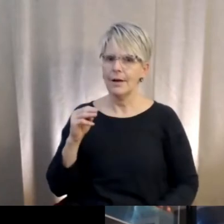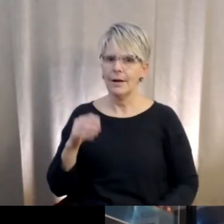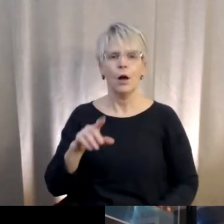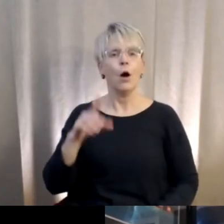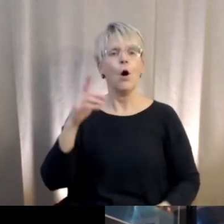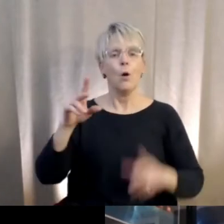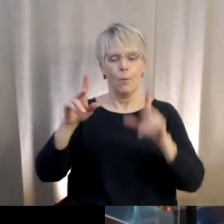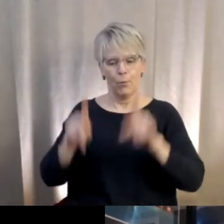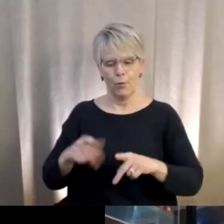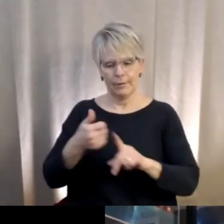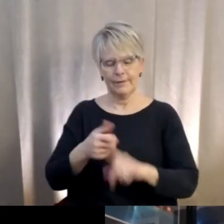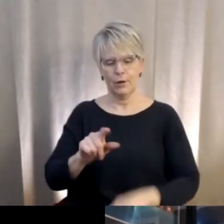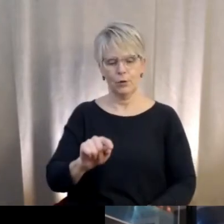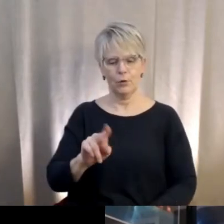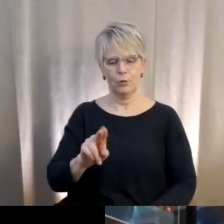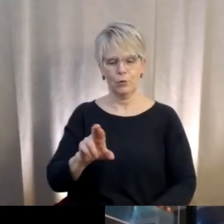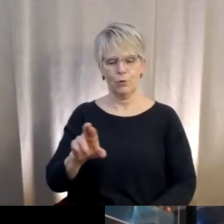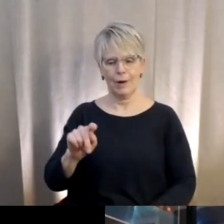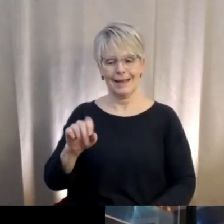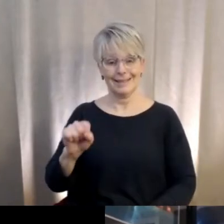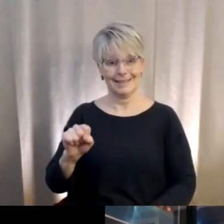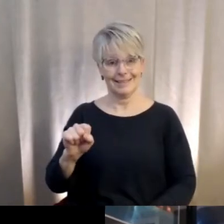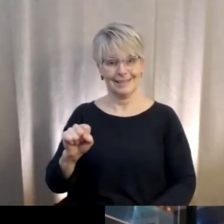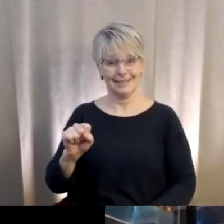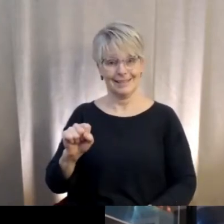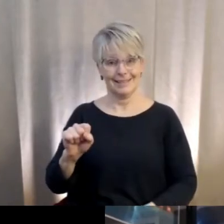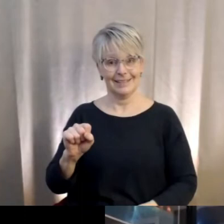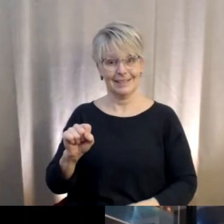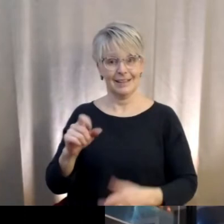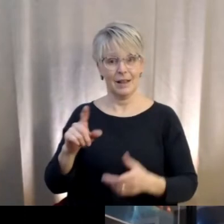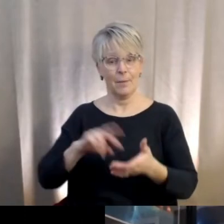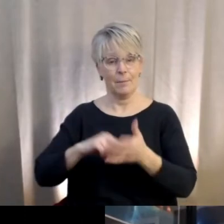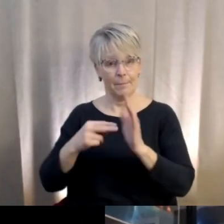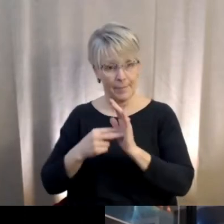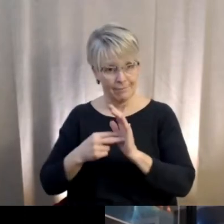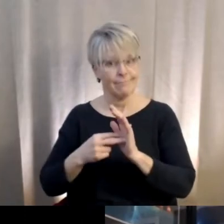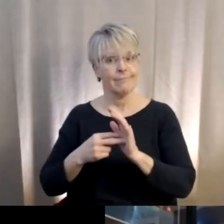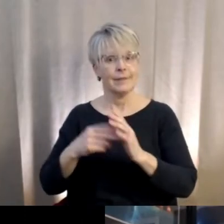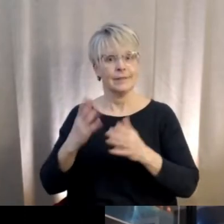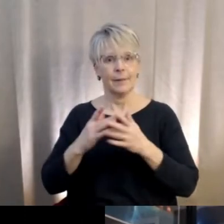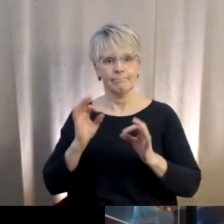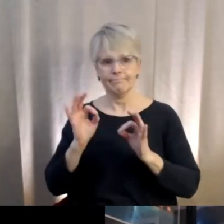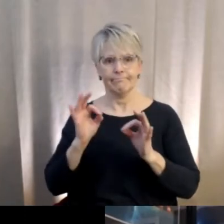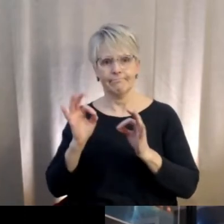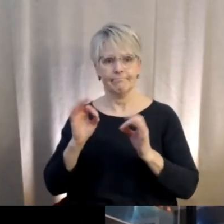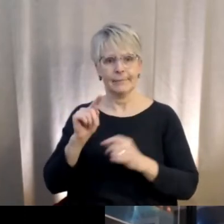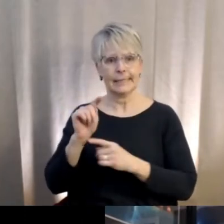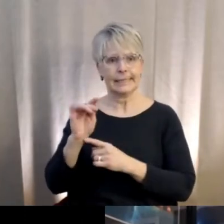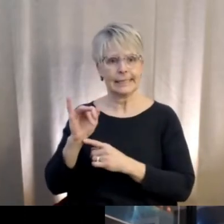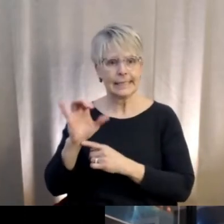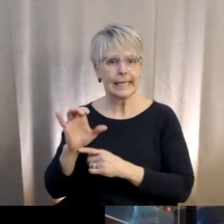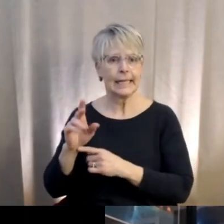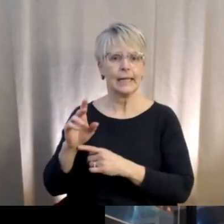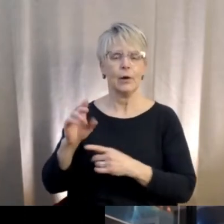Tourette's assistance. So like interrupting certain types of tics, things of